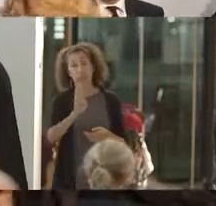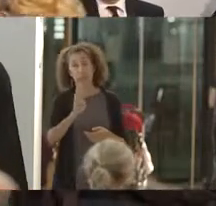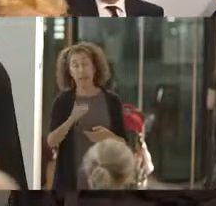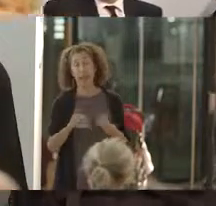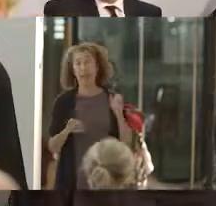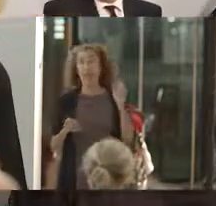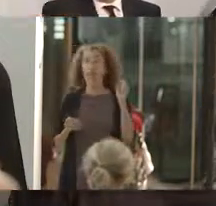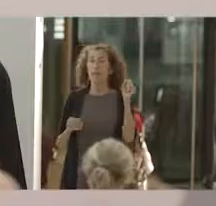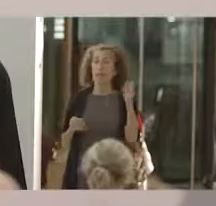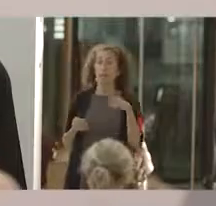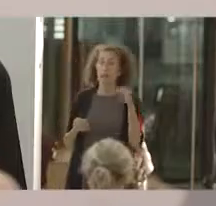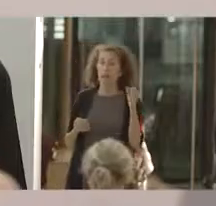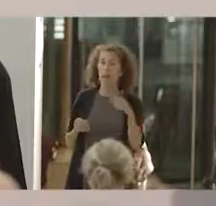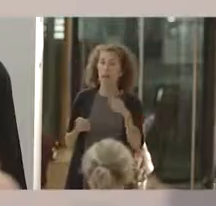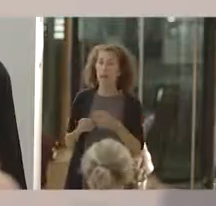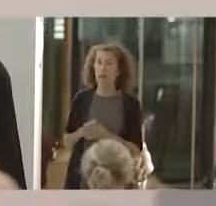Yeah. Ooh. Yeah.